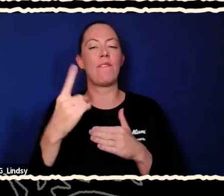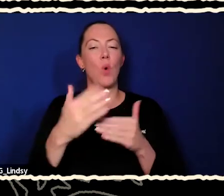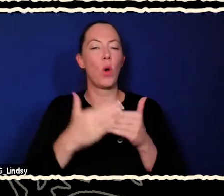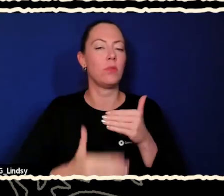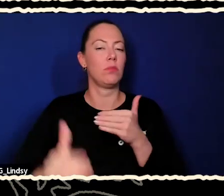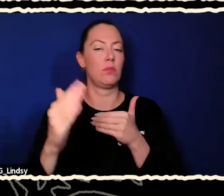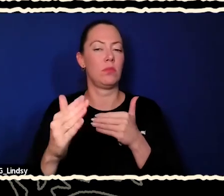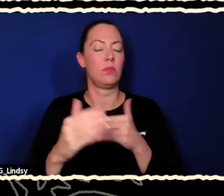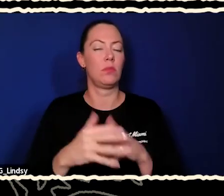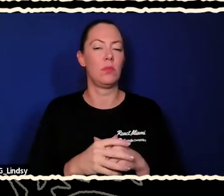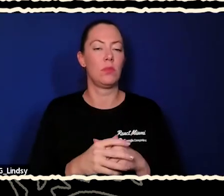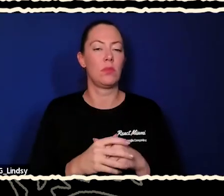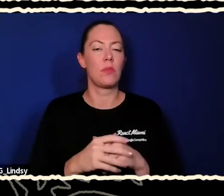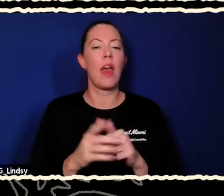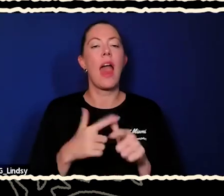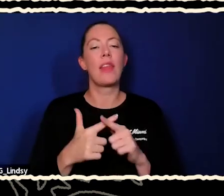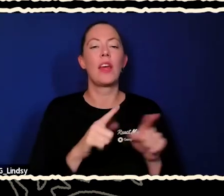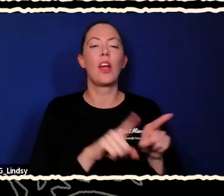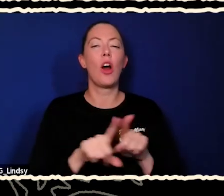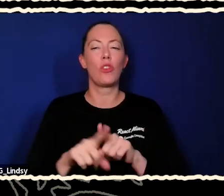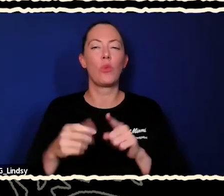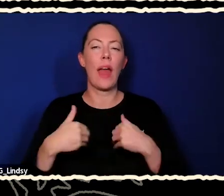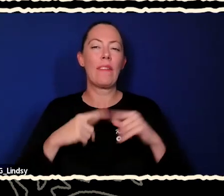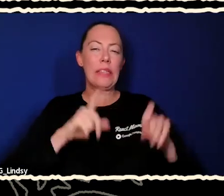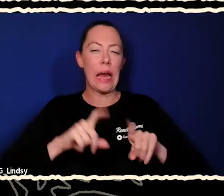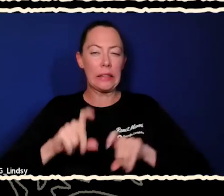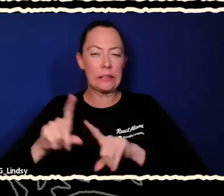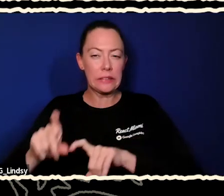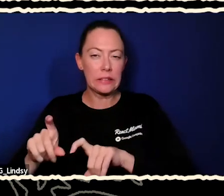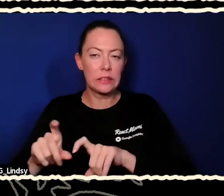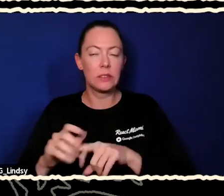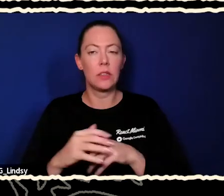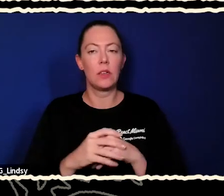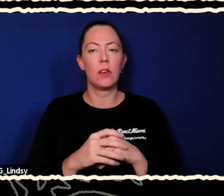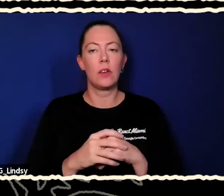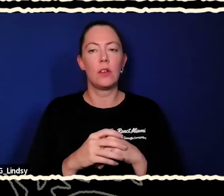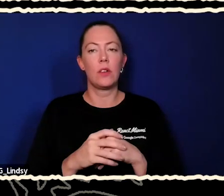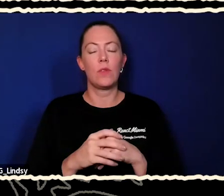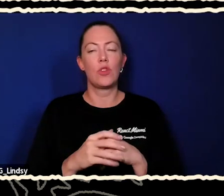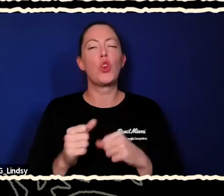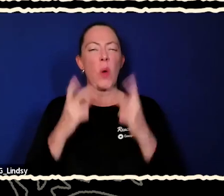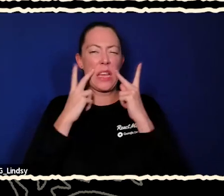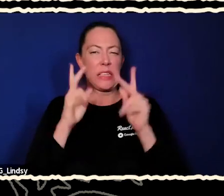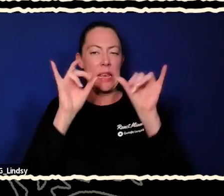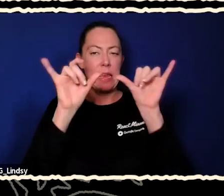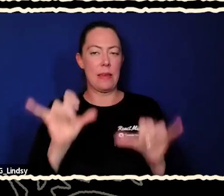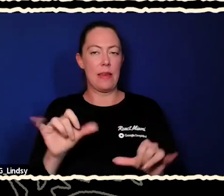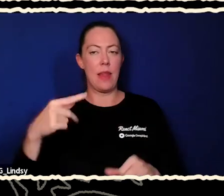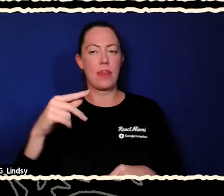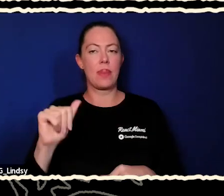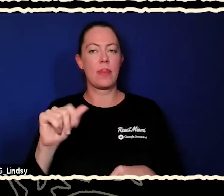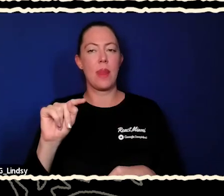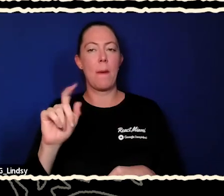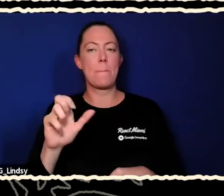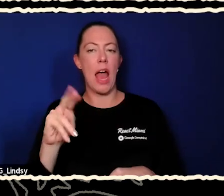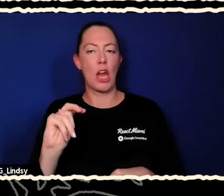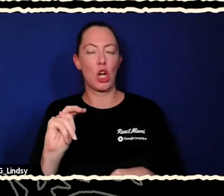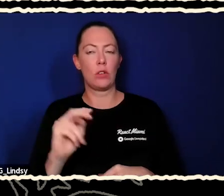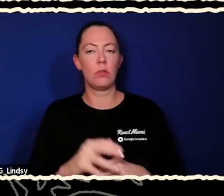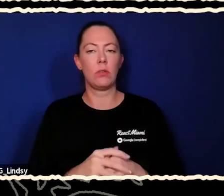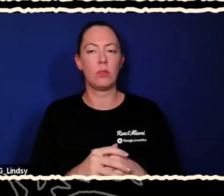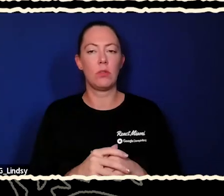even tests here. So this is how the patterns. You can see also here, I'm not blocking